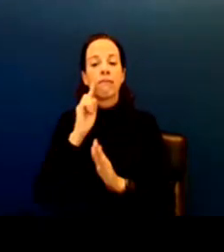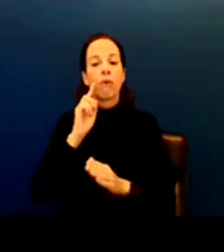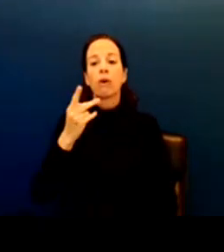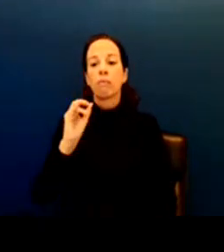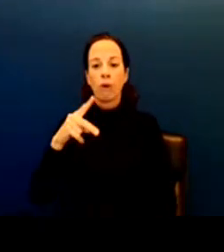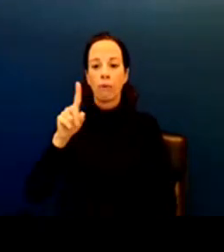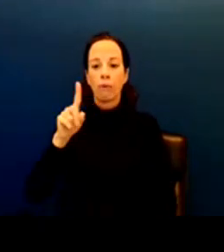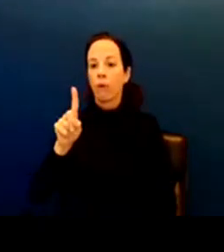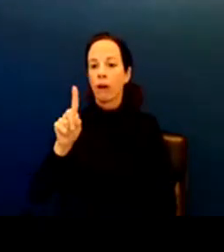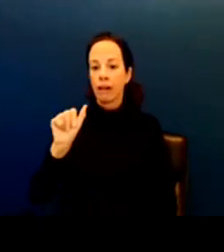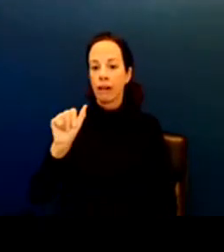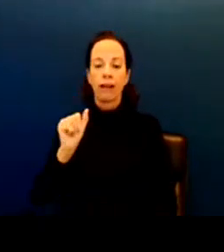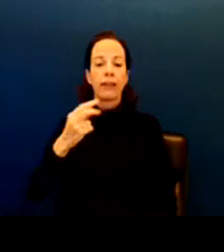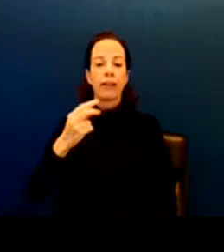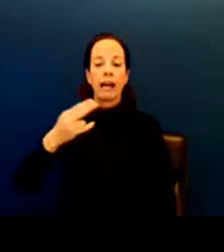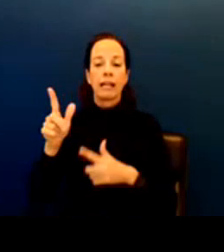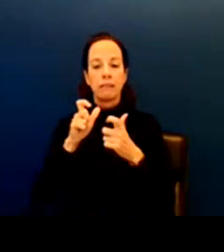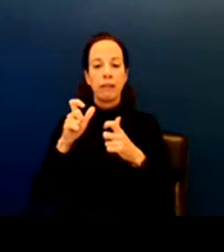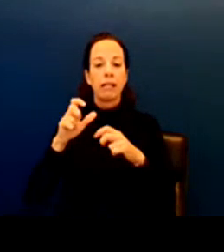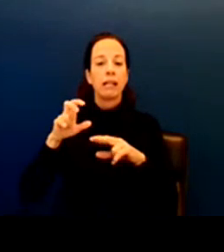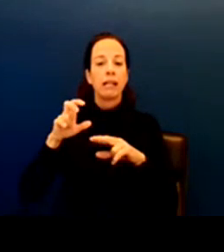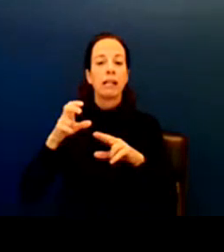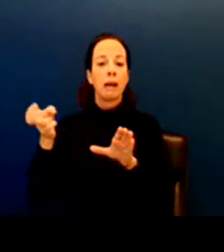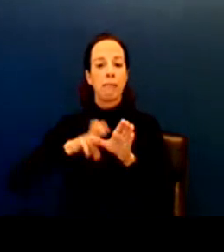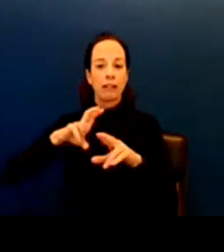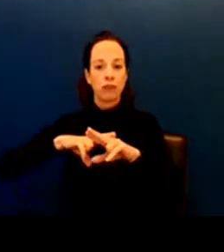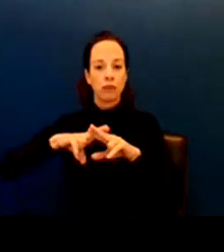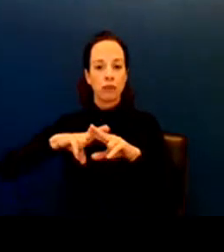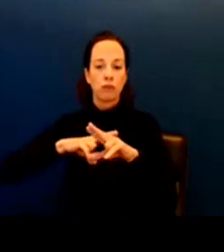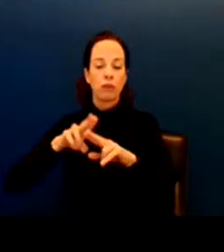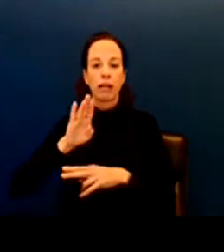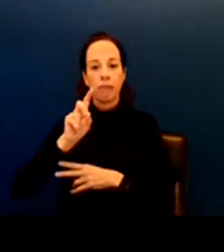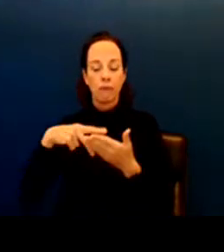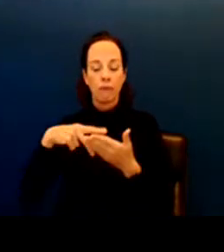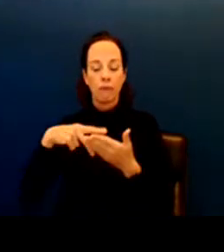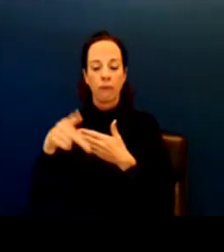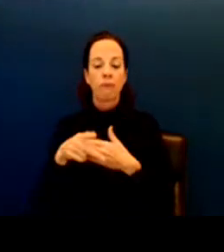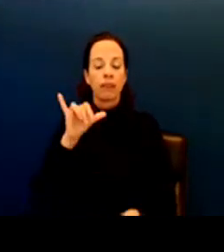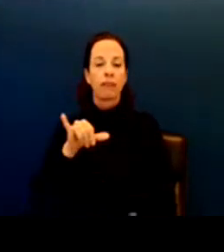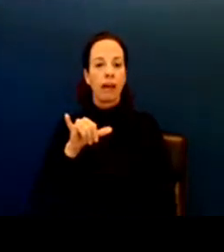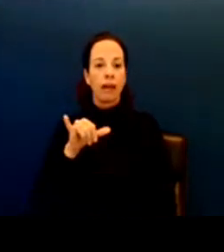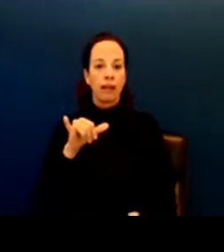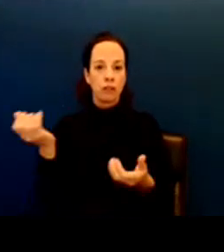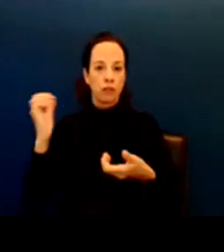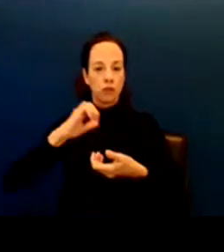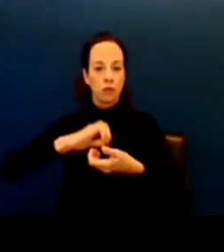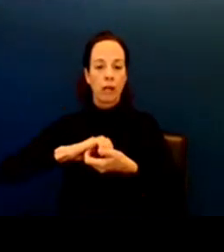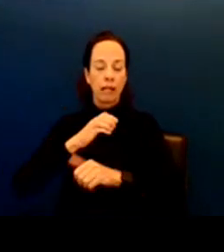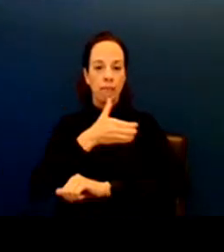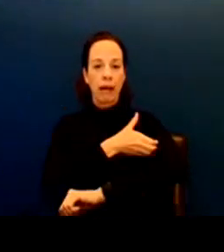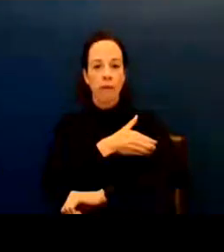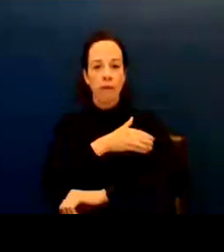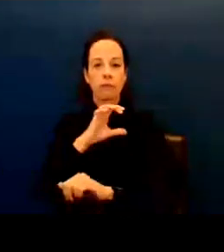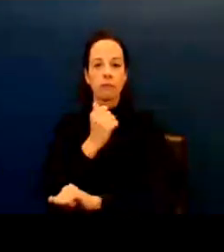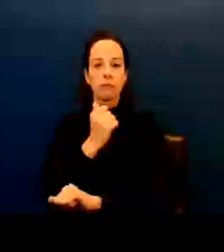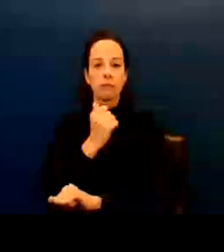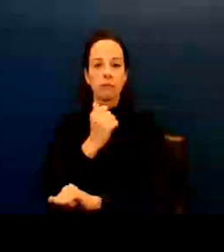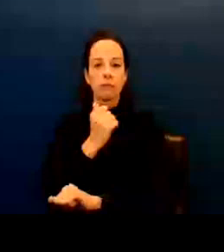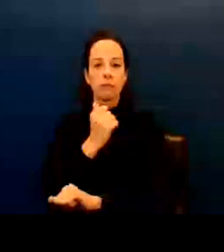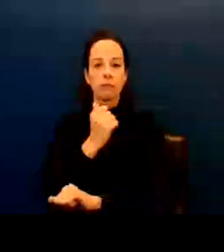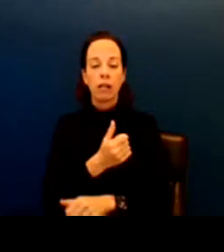Passenger Train Bond Program. The Capital Corridor Joint Powers Authority requests to add the Capital